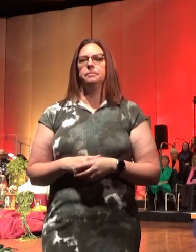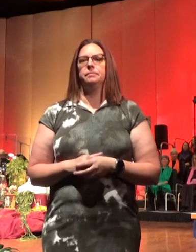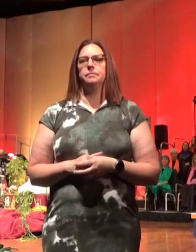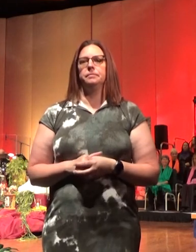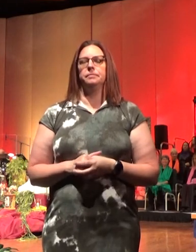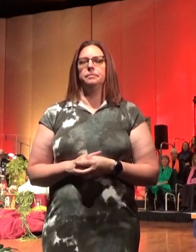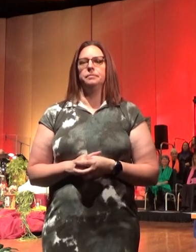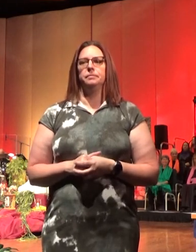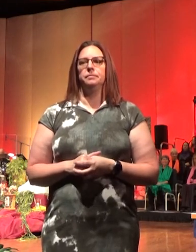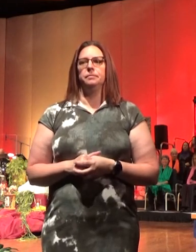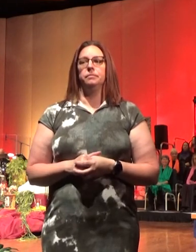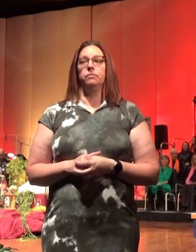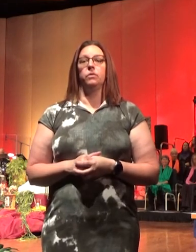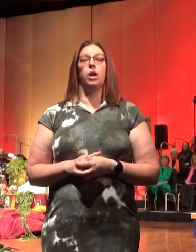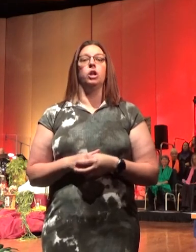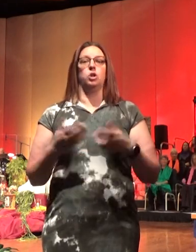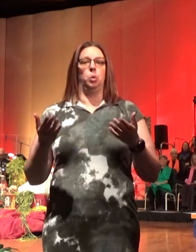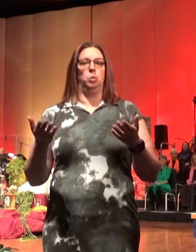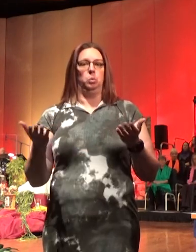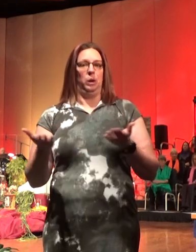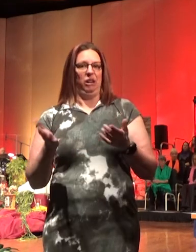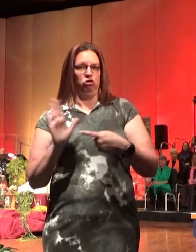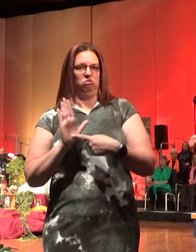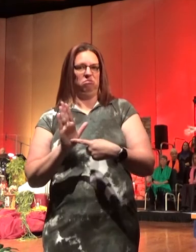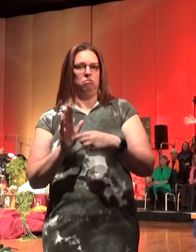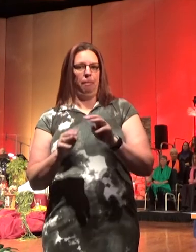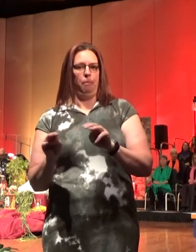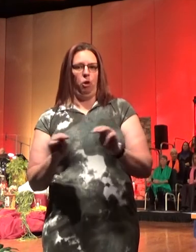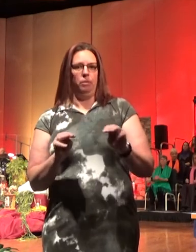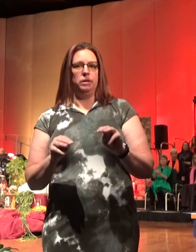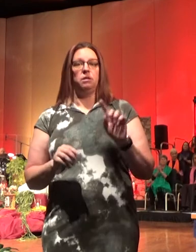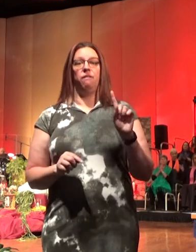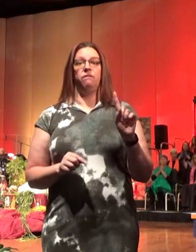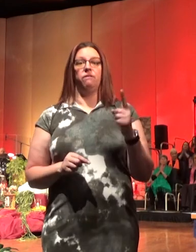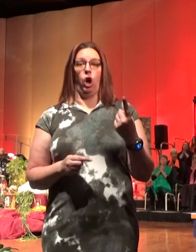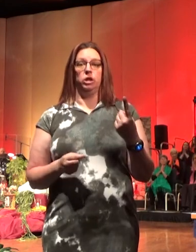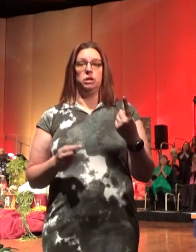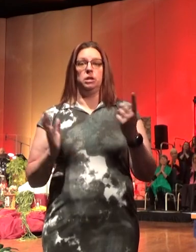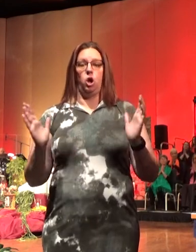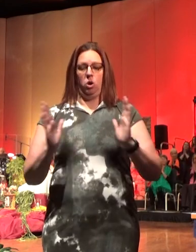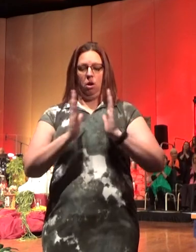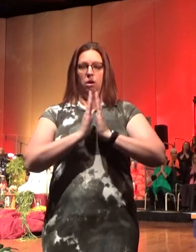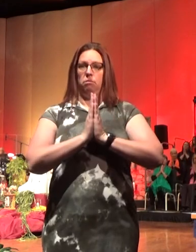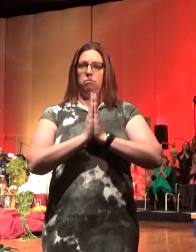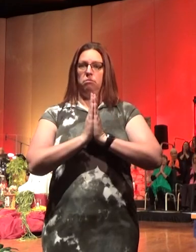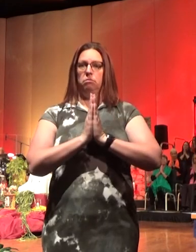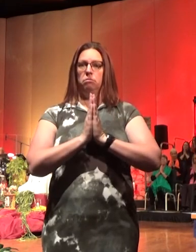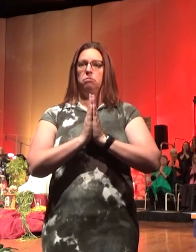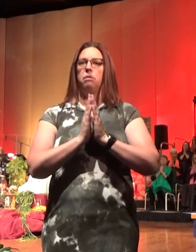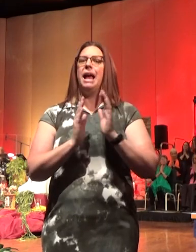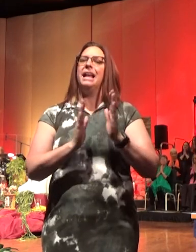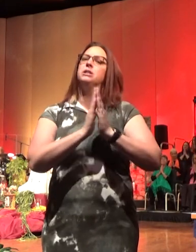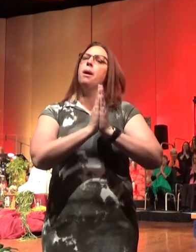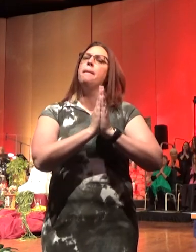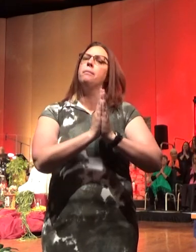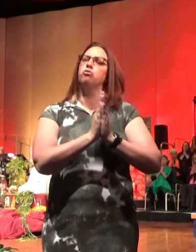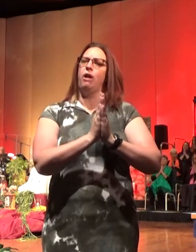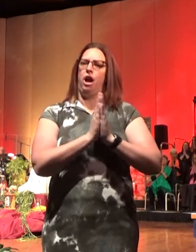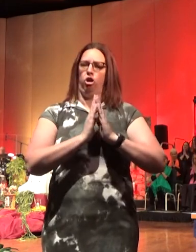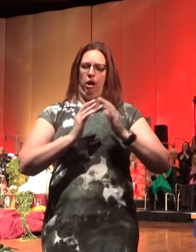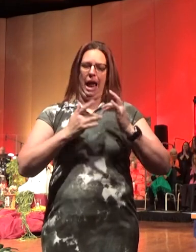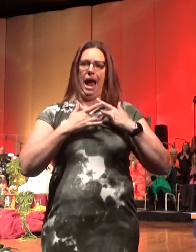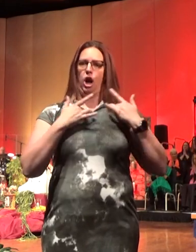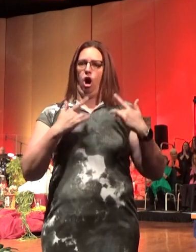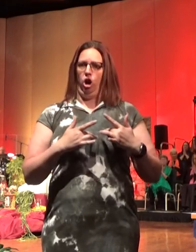And so here are the movements. First, we will bring our hands together in the prayer mudra at our heart, and we